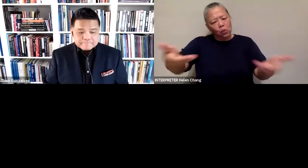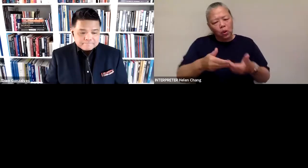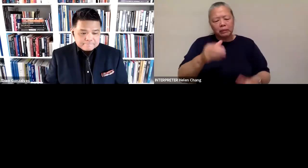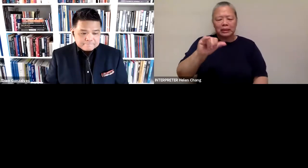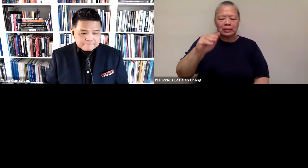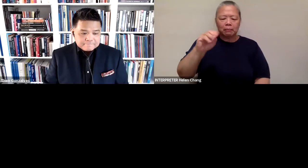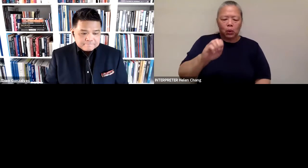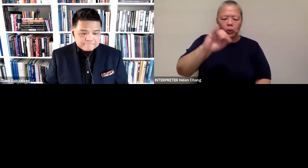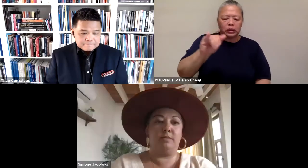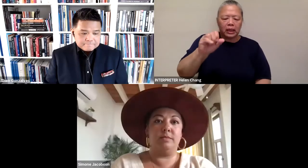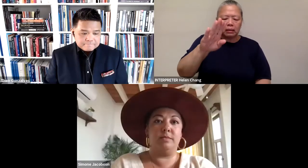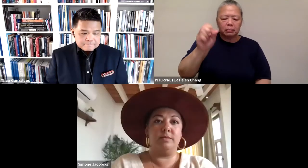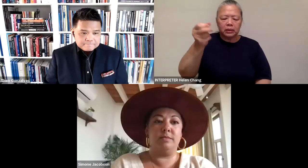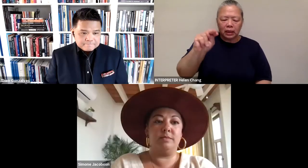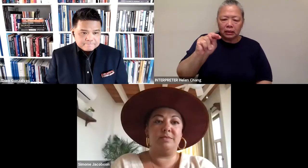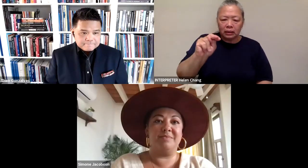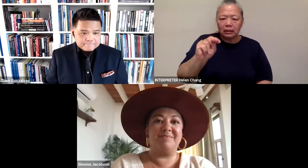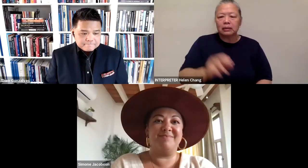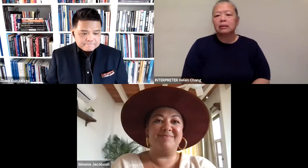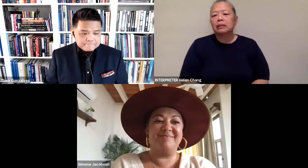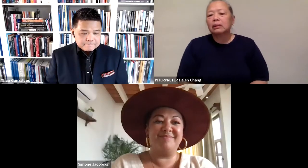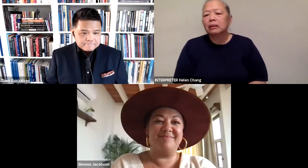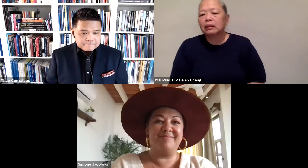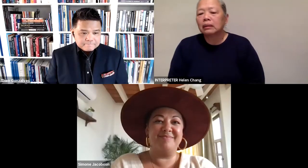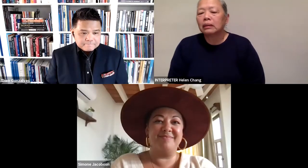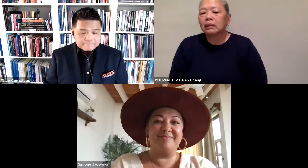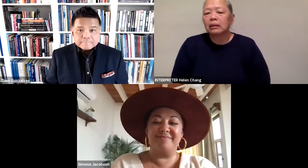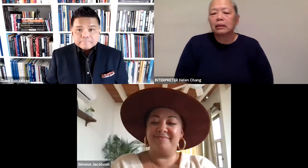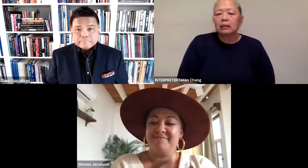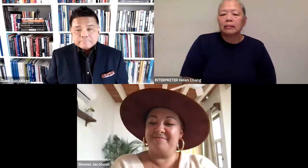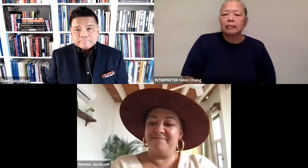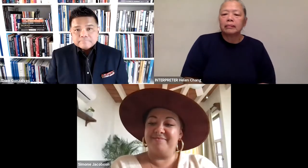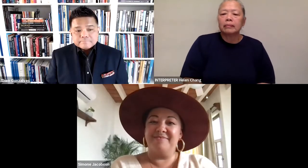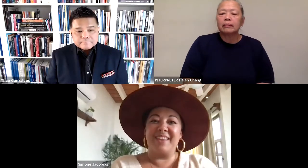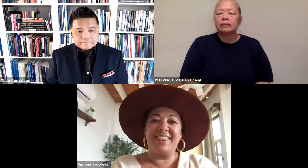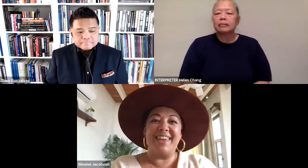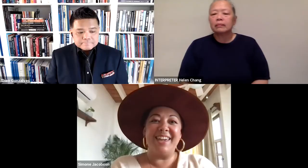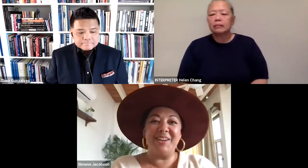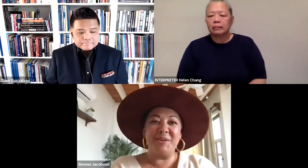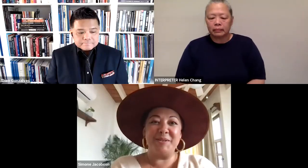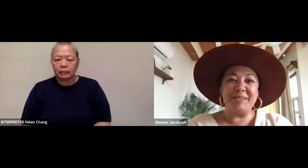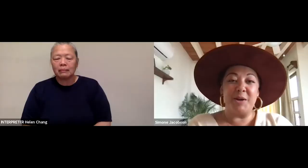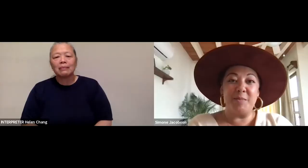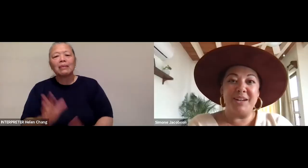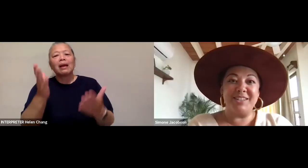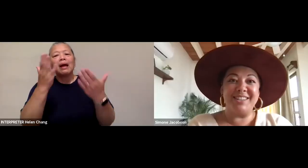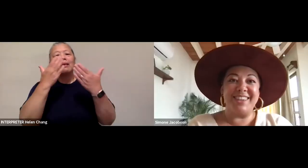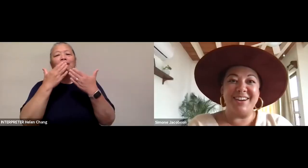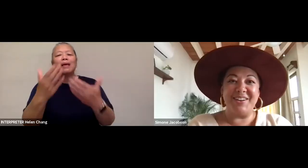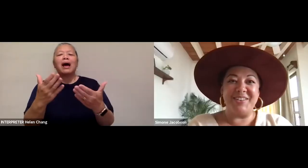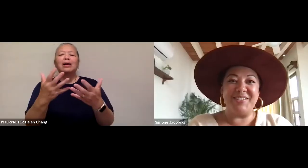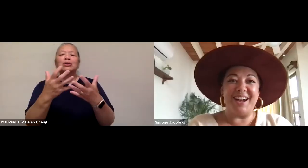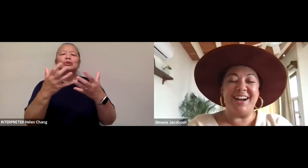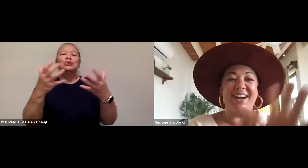Jacobson Thank you so much,